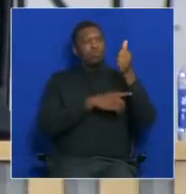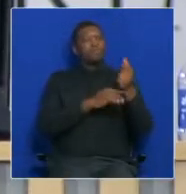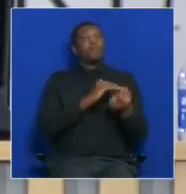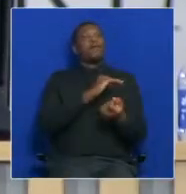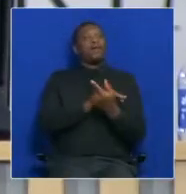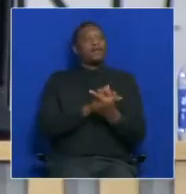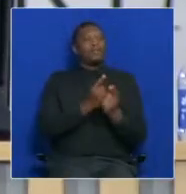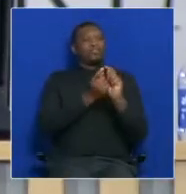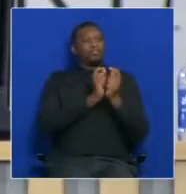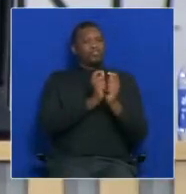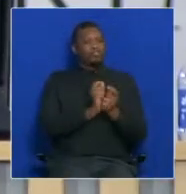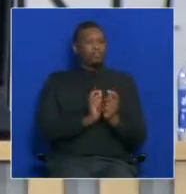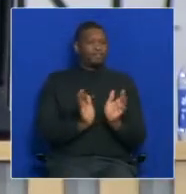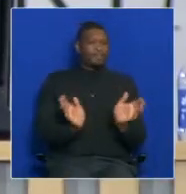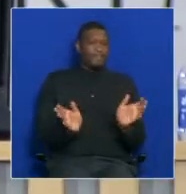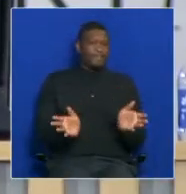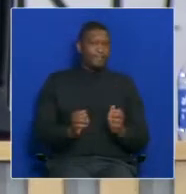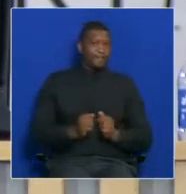So